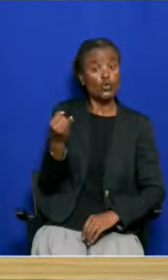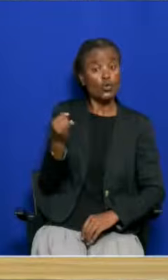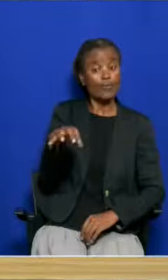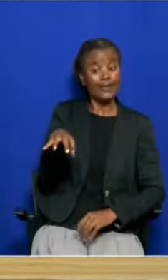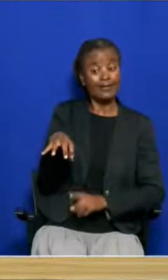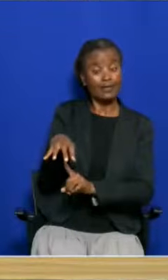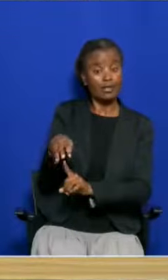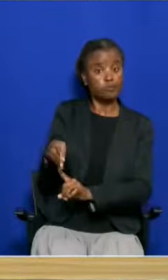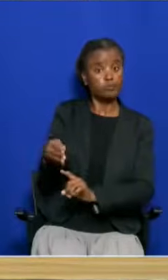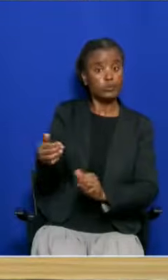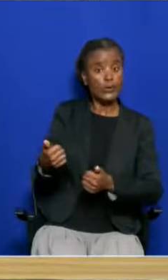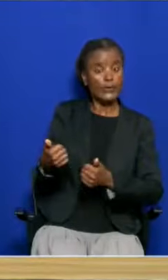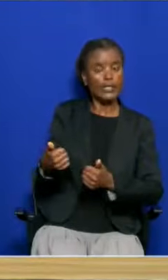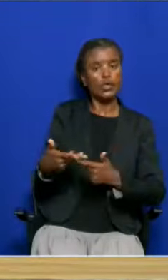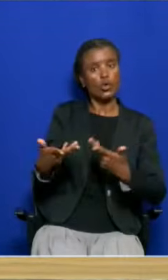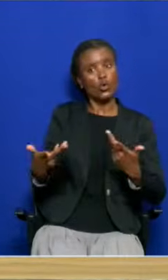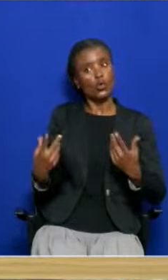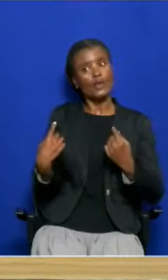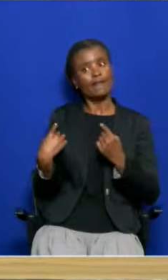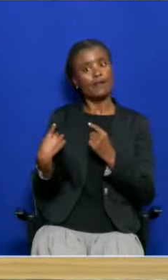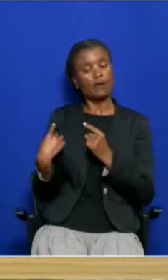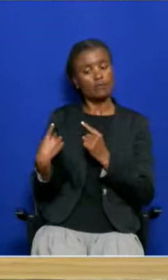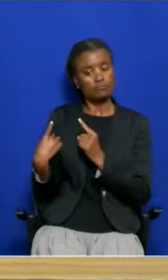way there.